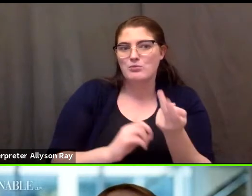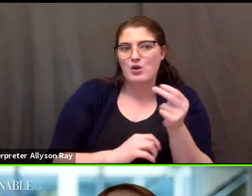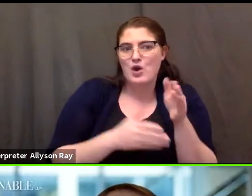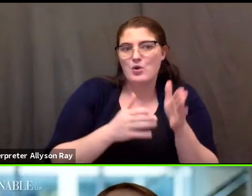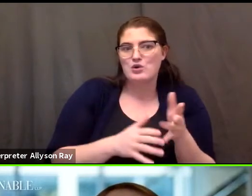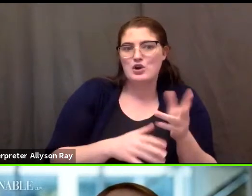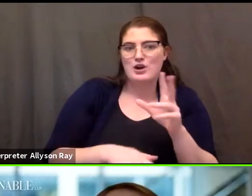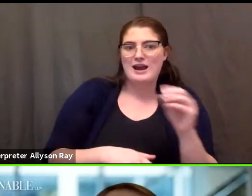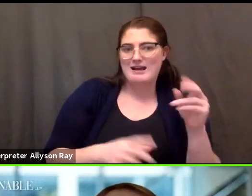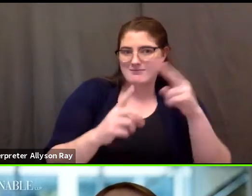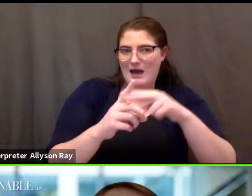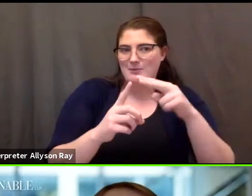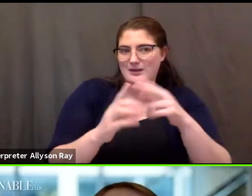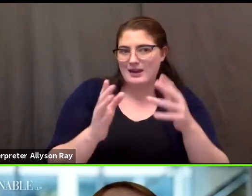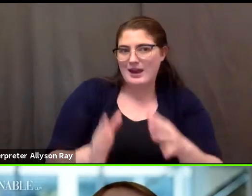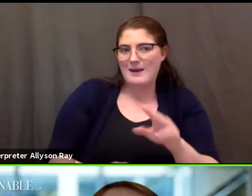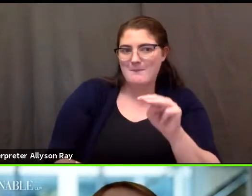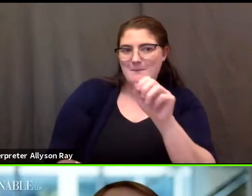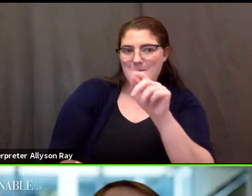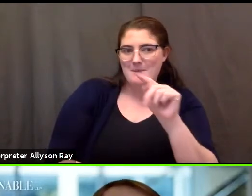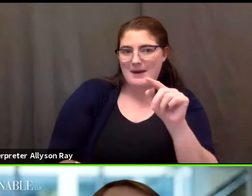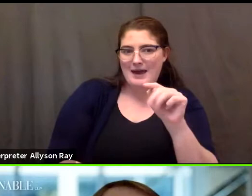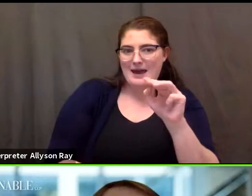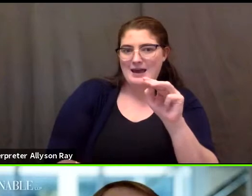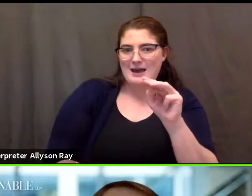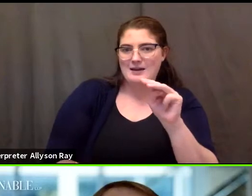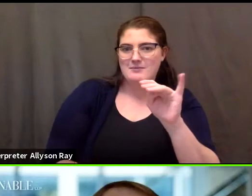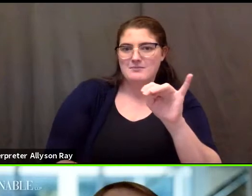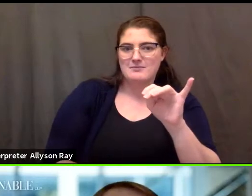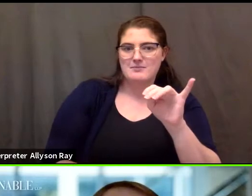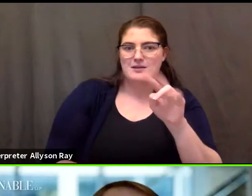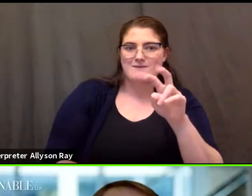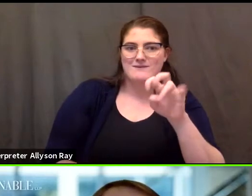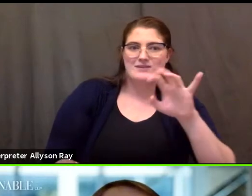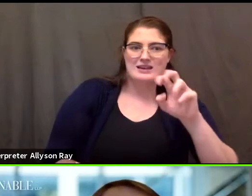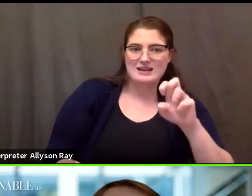Matt Medvine, also may have